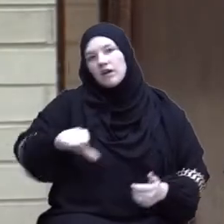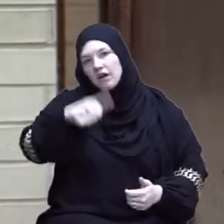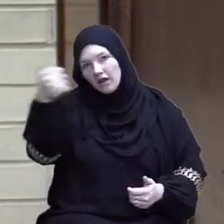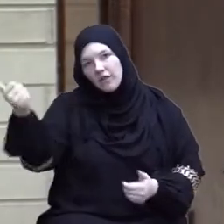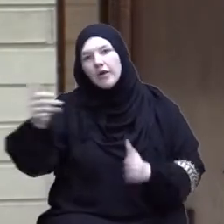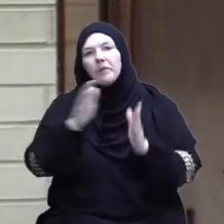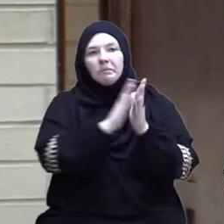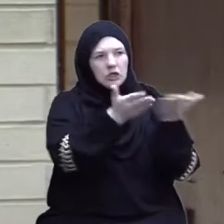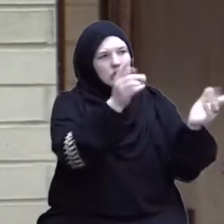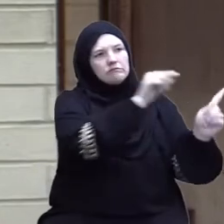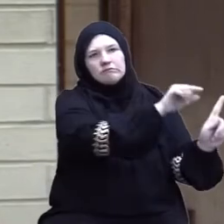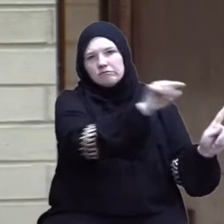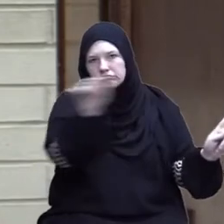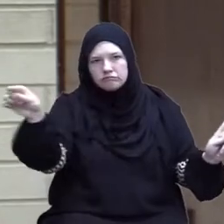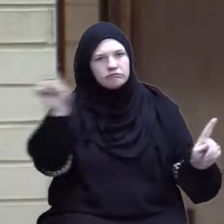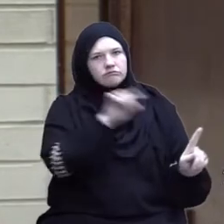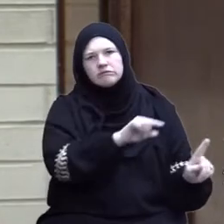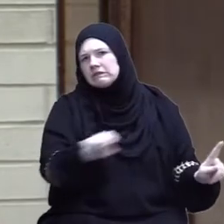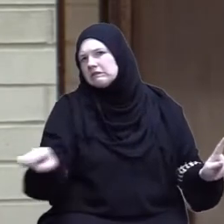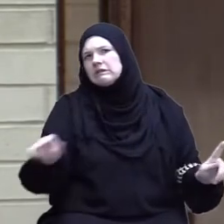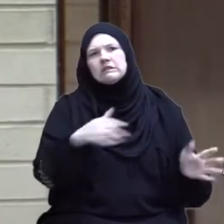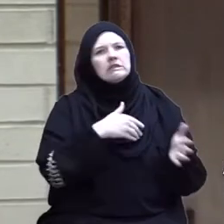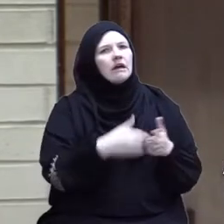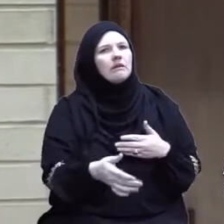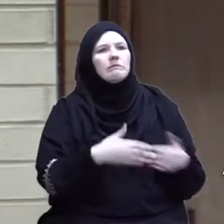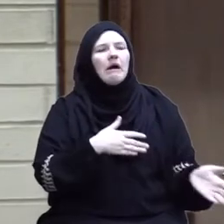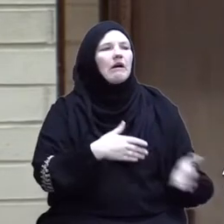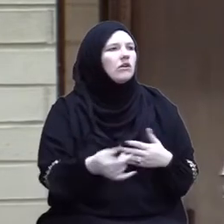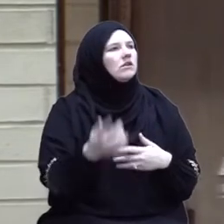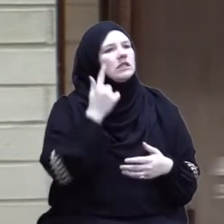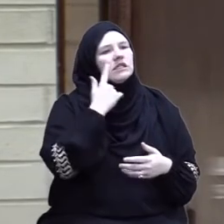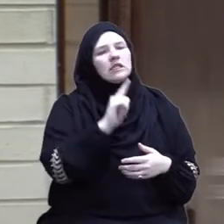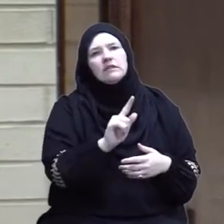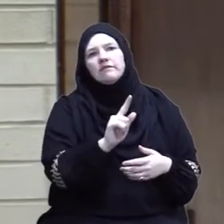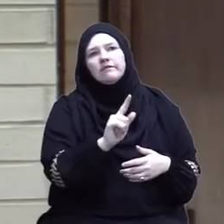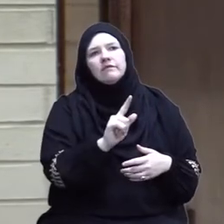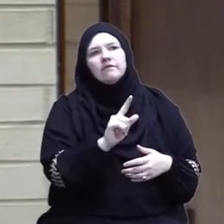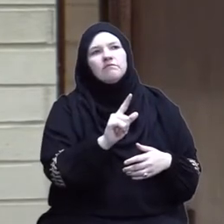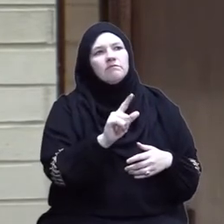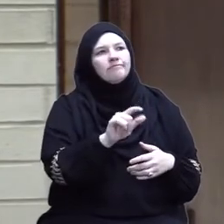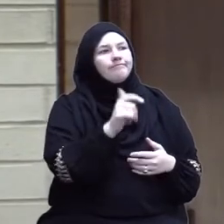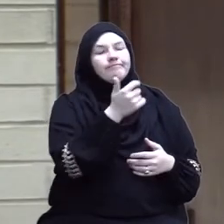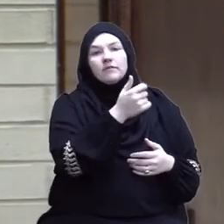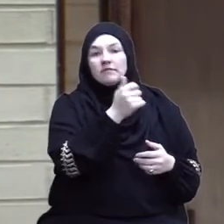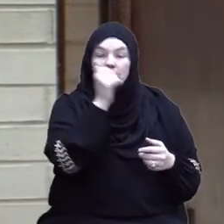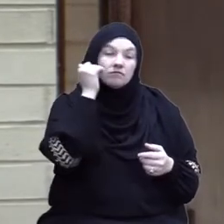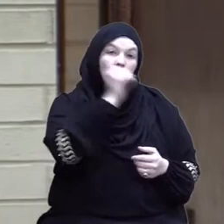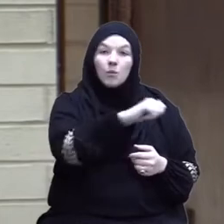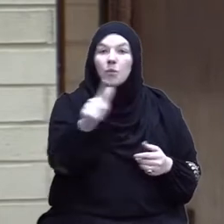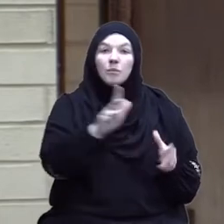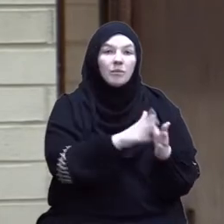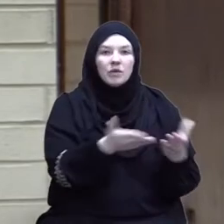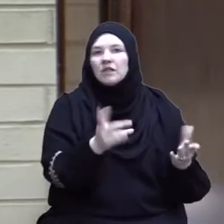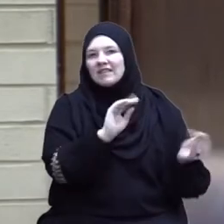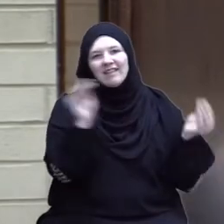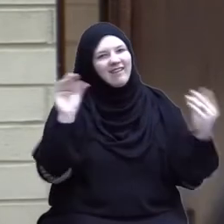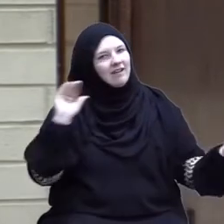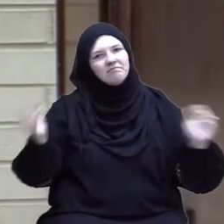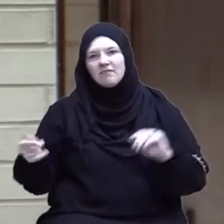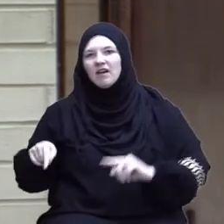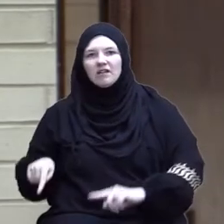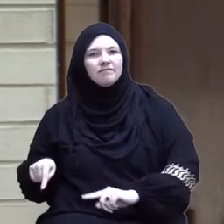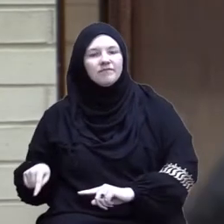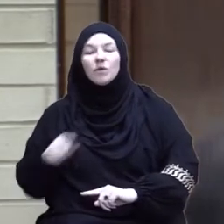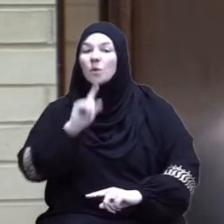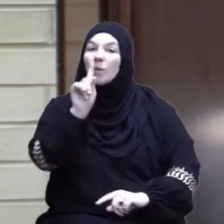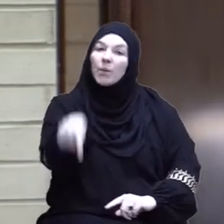book, no matter what it is, doesn't compare. This is the book, the